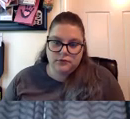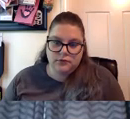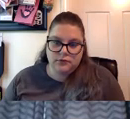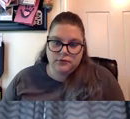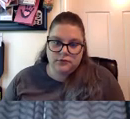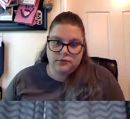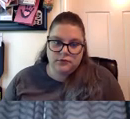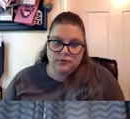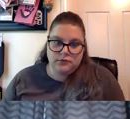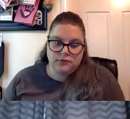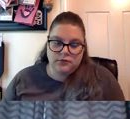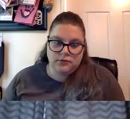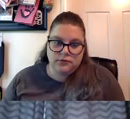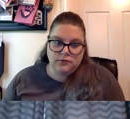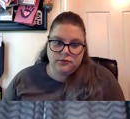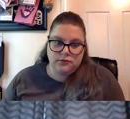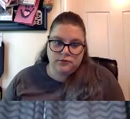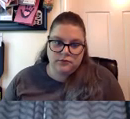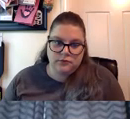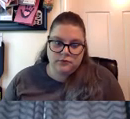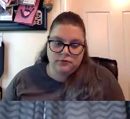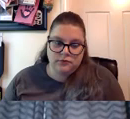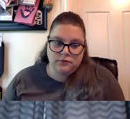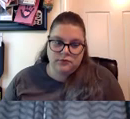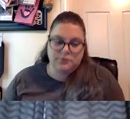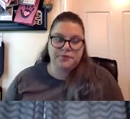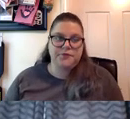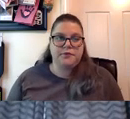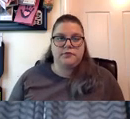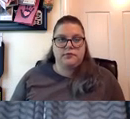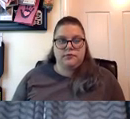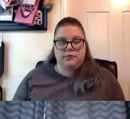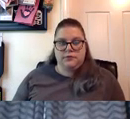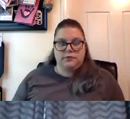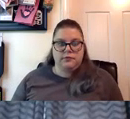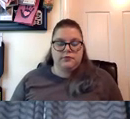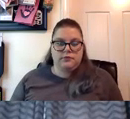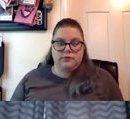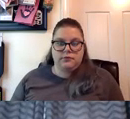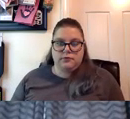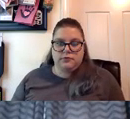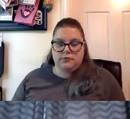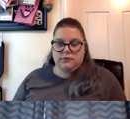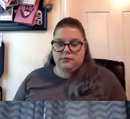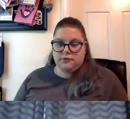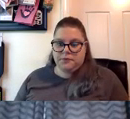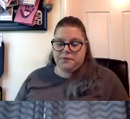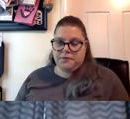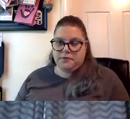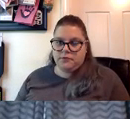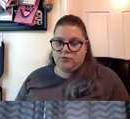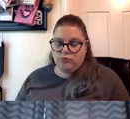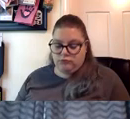for it figuring out the reading order based on the document itself or left to right, I can do